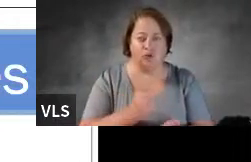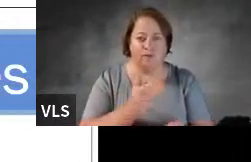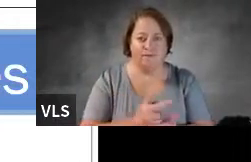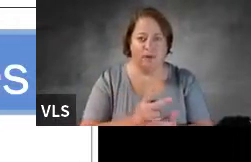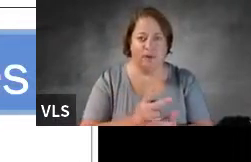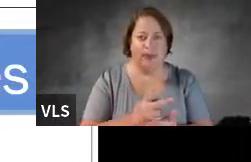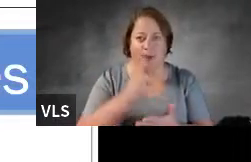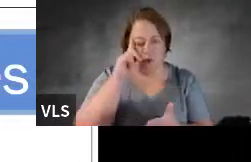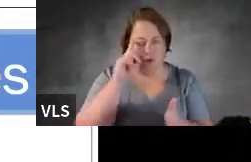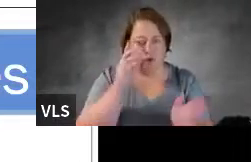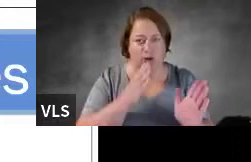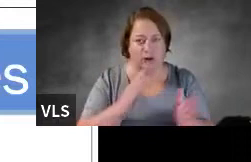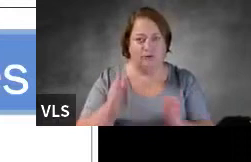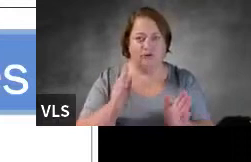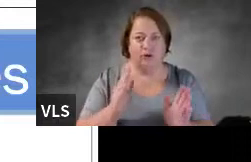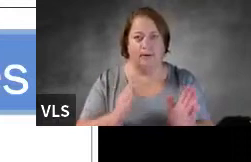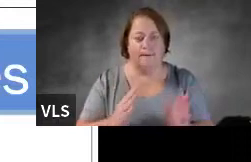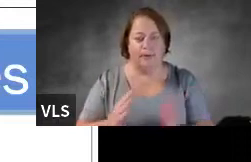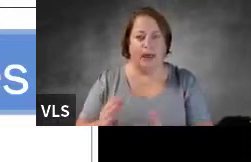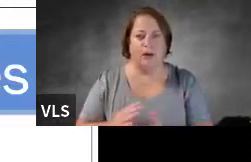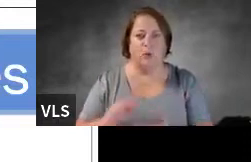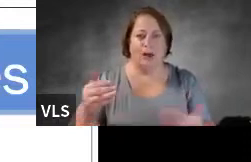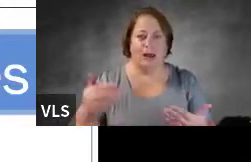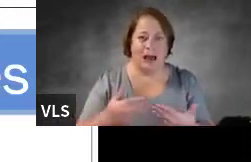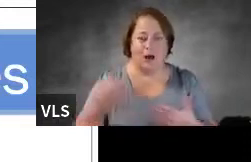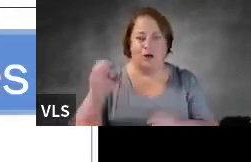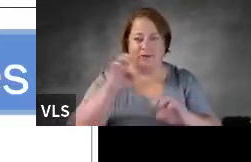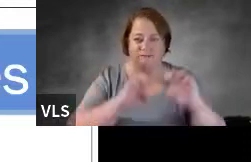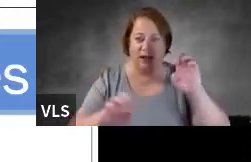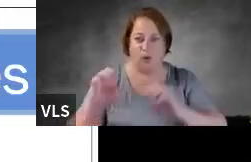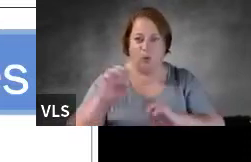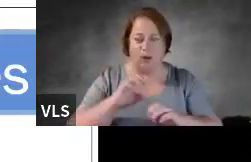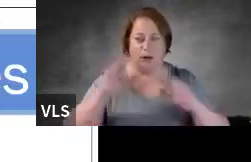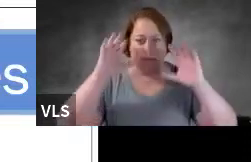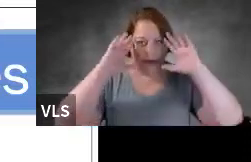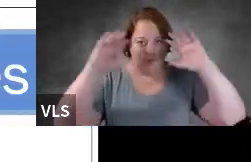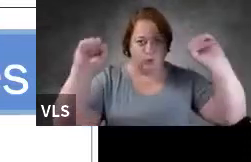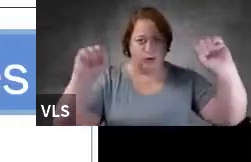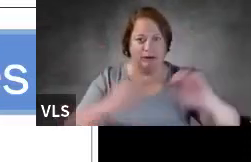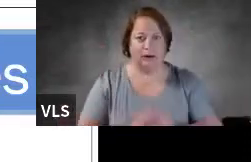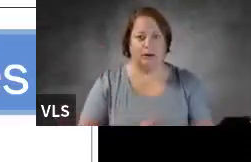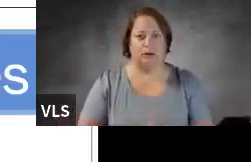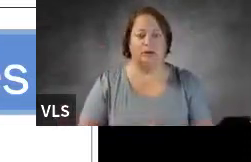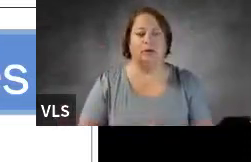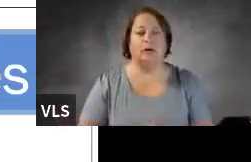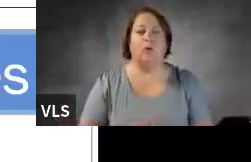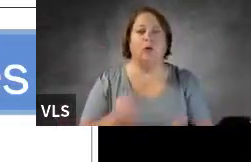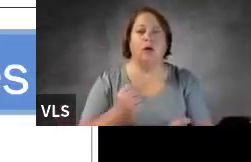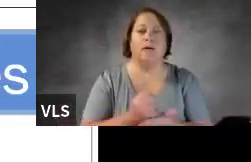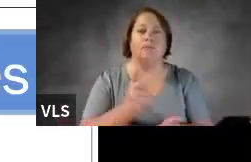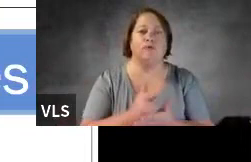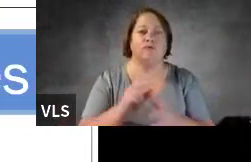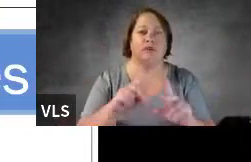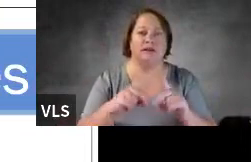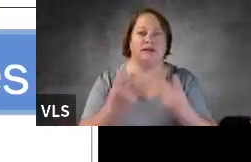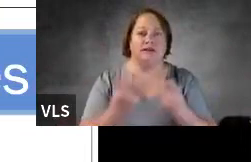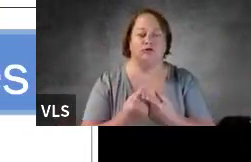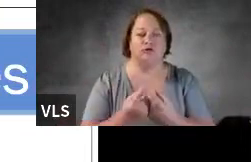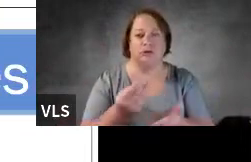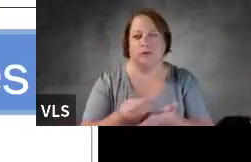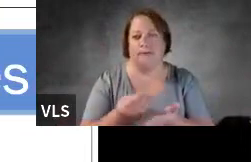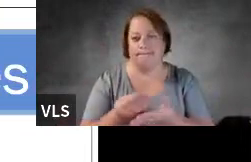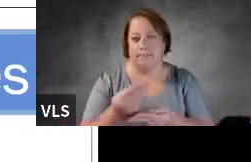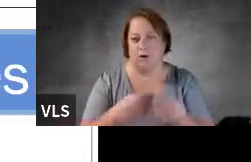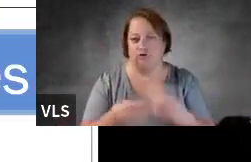strategic plan. We hire and evaluate the superintendent, and we approve the district's